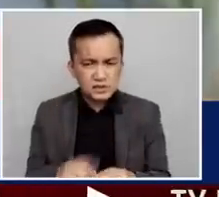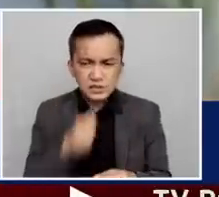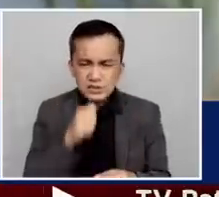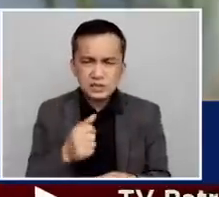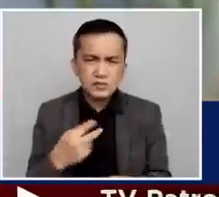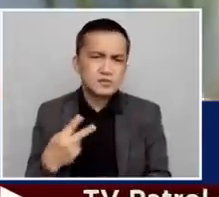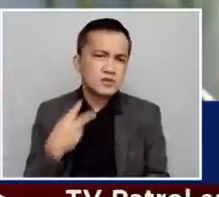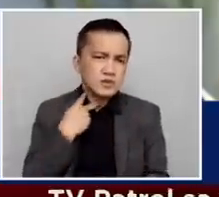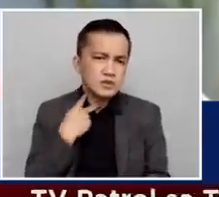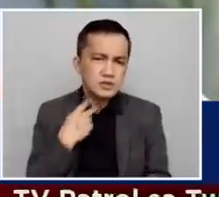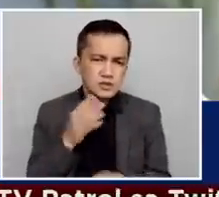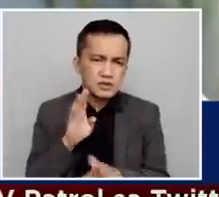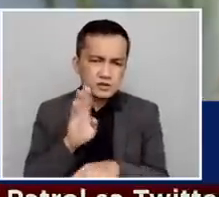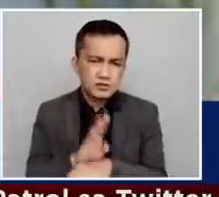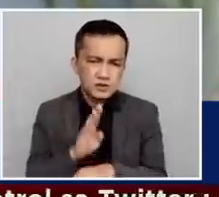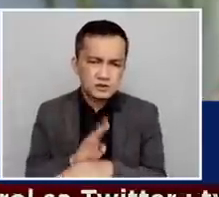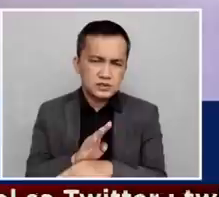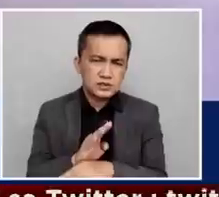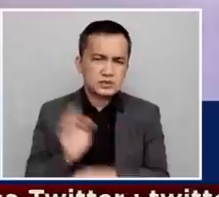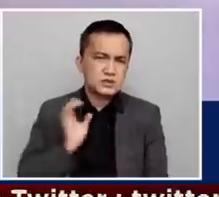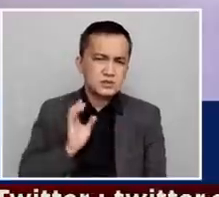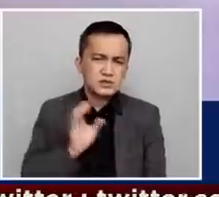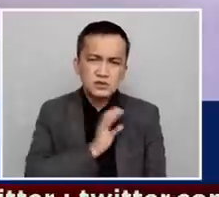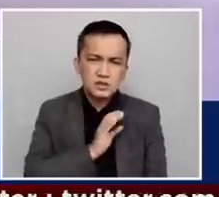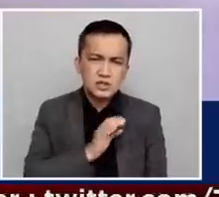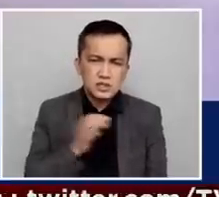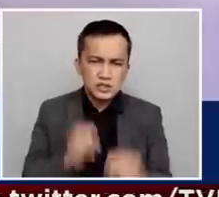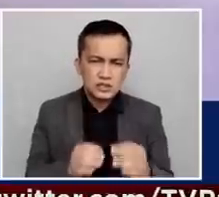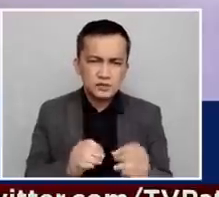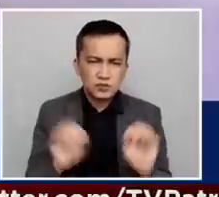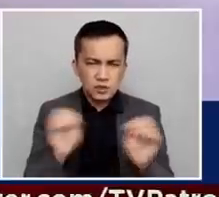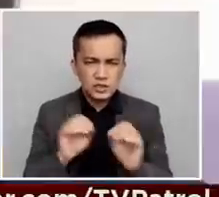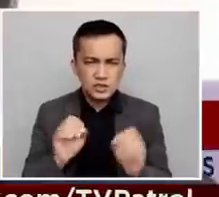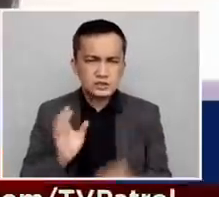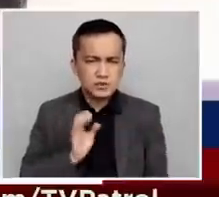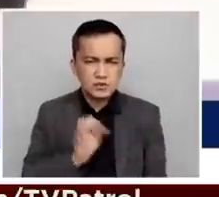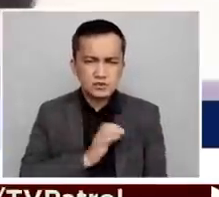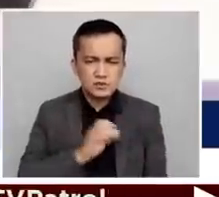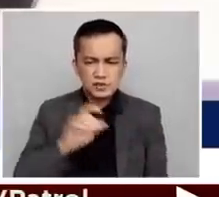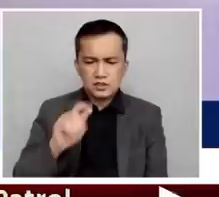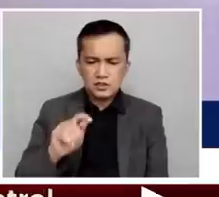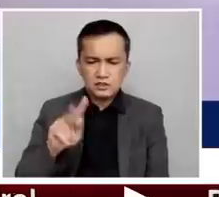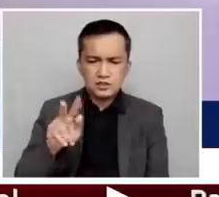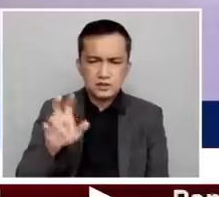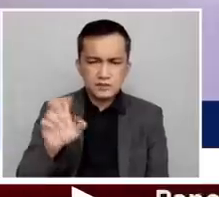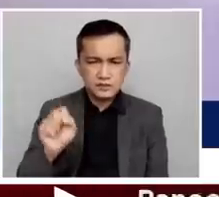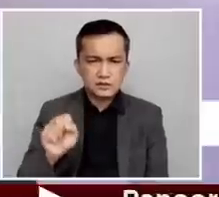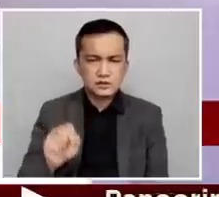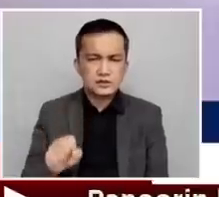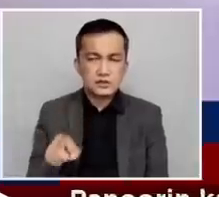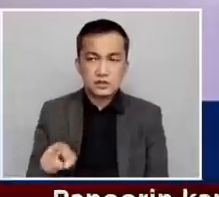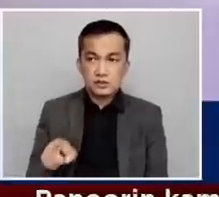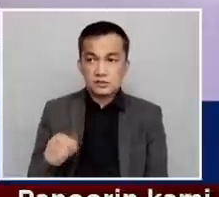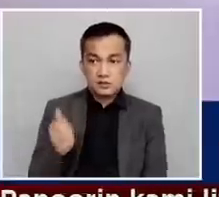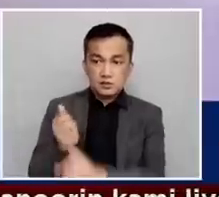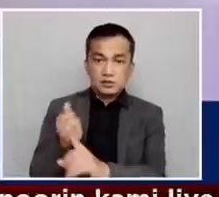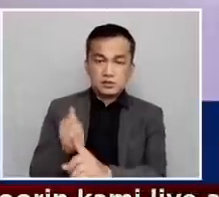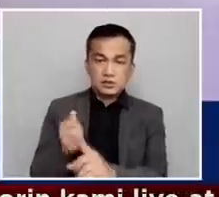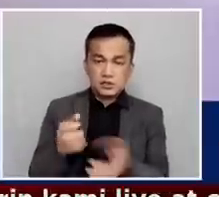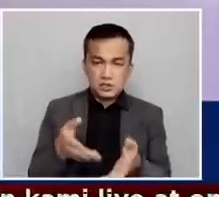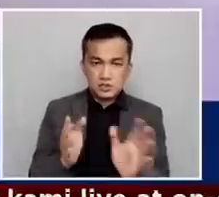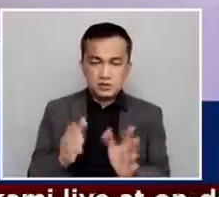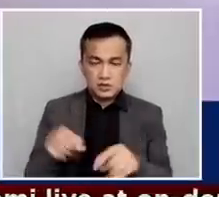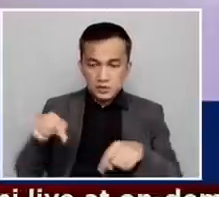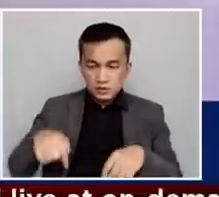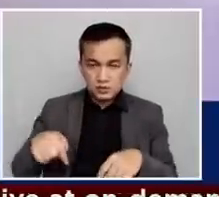of Representatives kung wala si Congressman Tevez. That's the discretion of the committee. It's allowed. Dito sa kasong ito ni